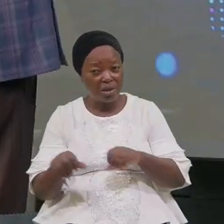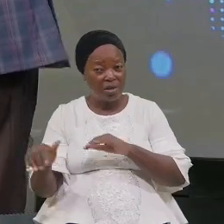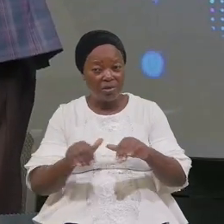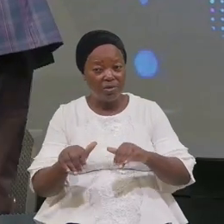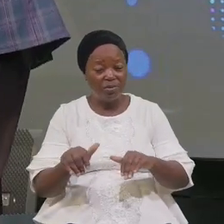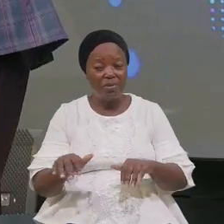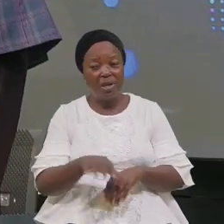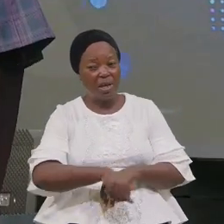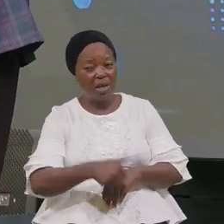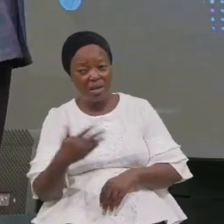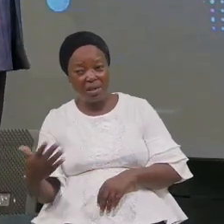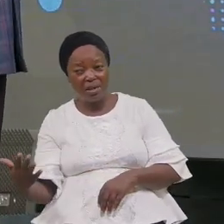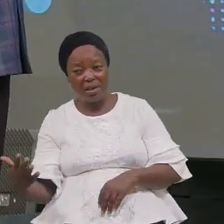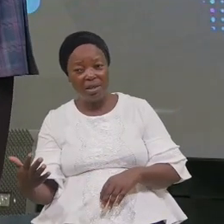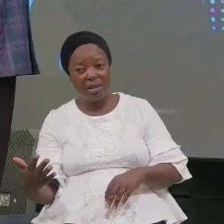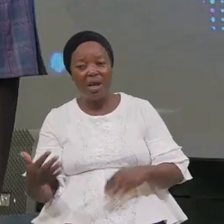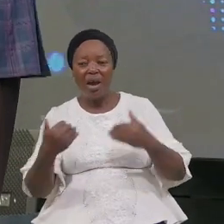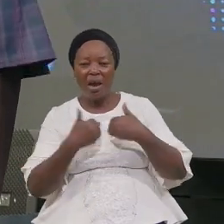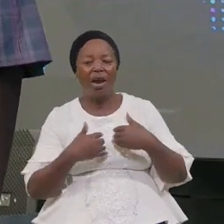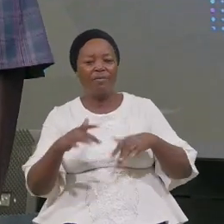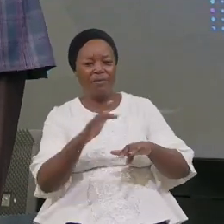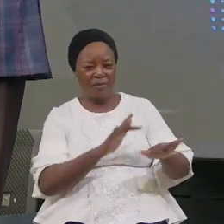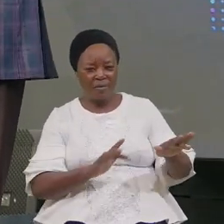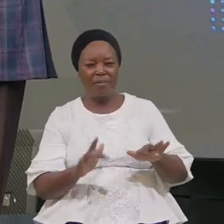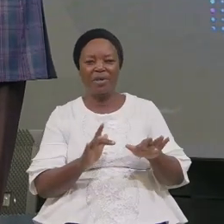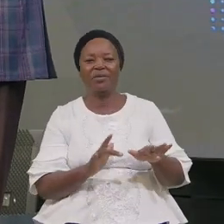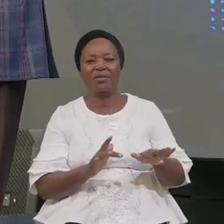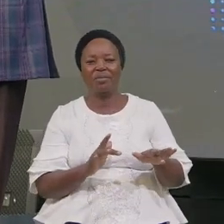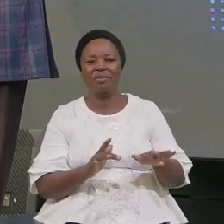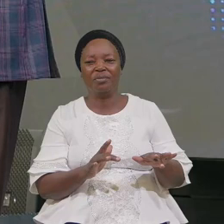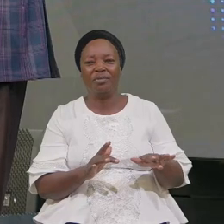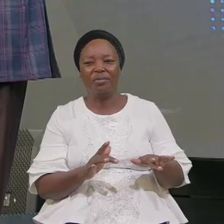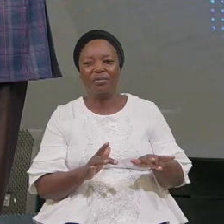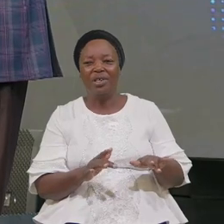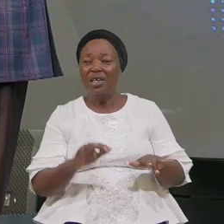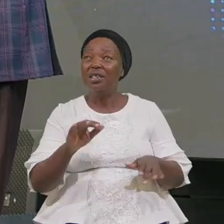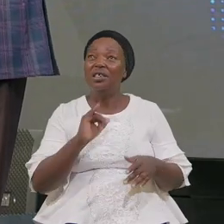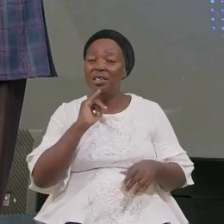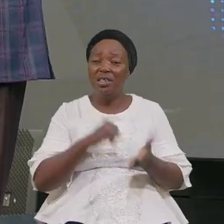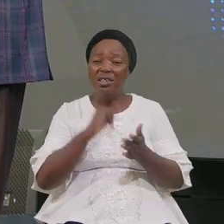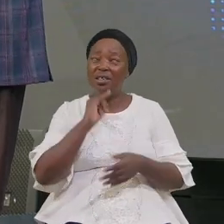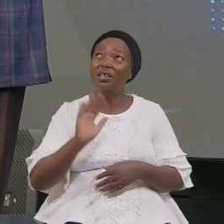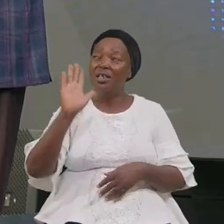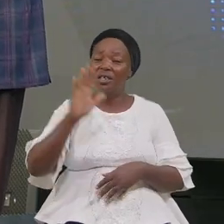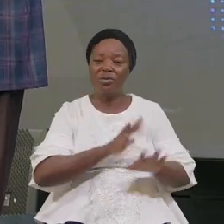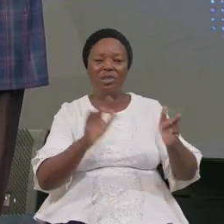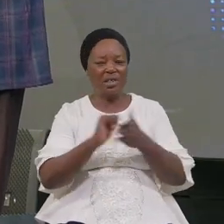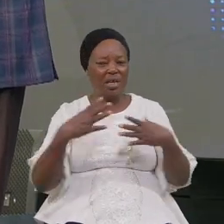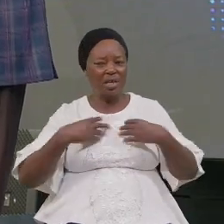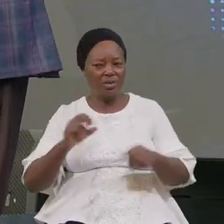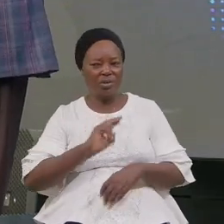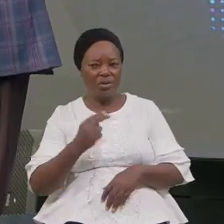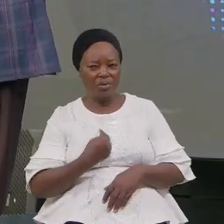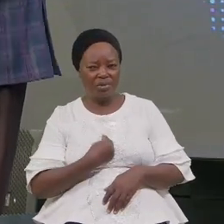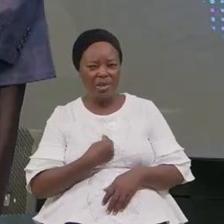anything, have compassion. You see that? It's compassion that heals us. If the compassion